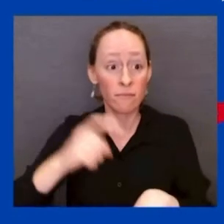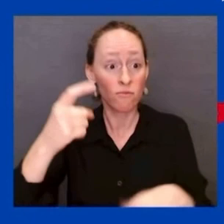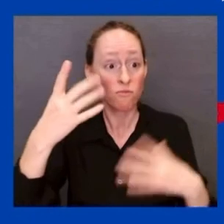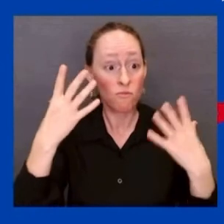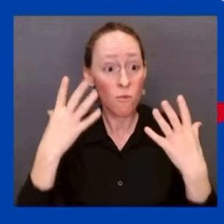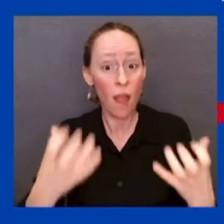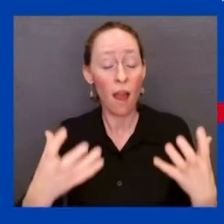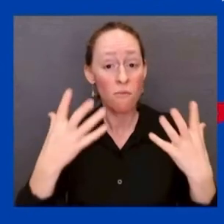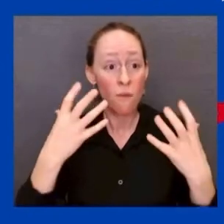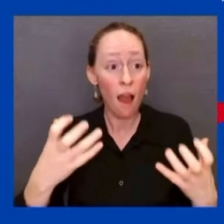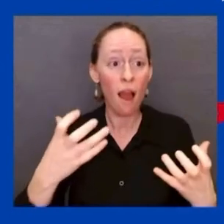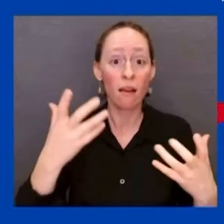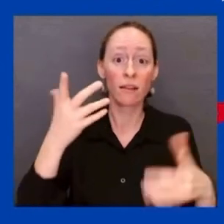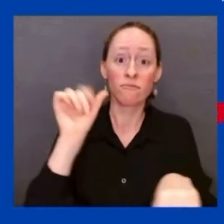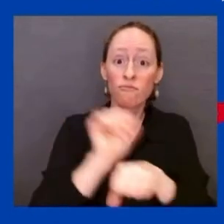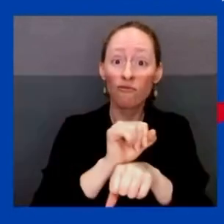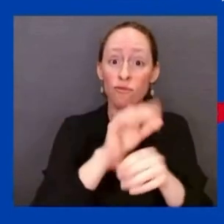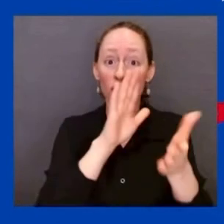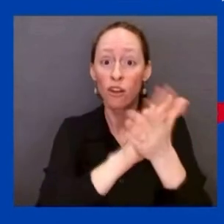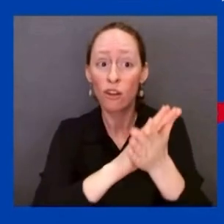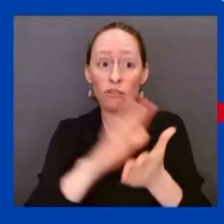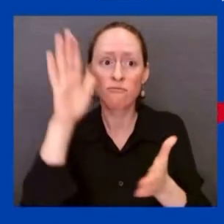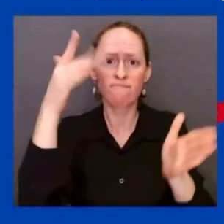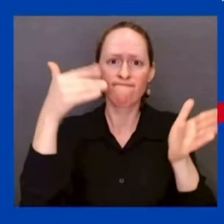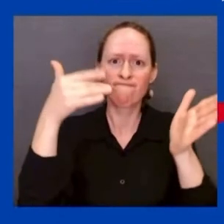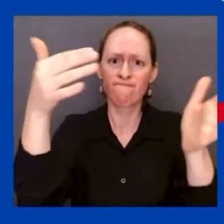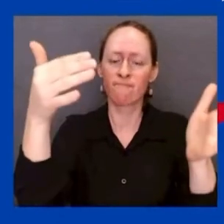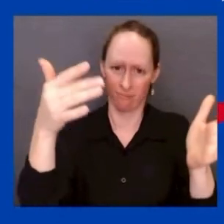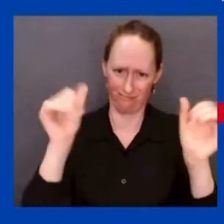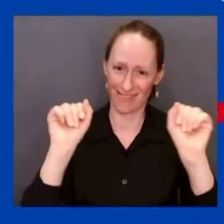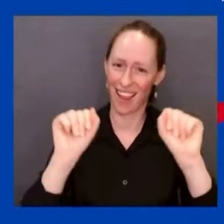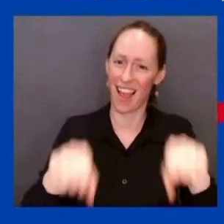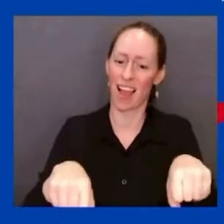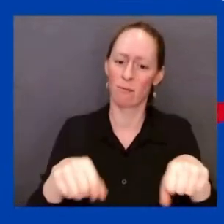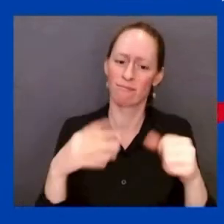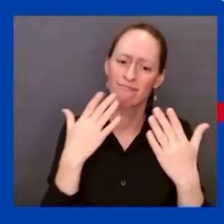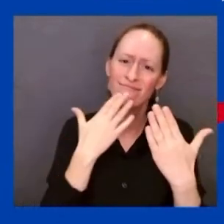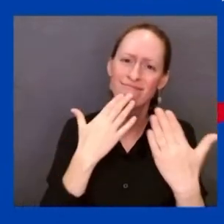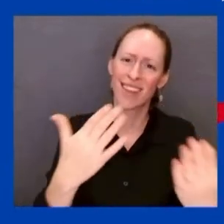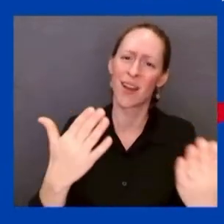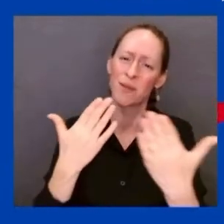communities. Thank you so much from the bottom of my heart.